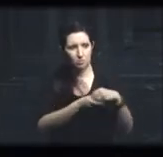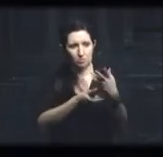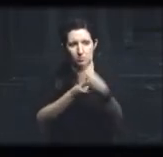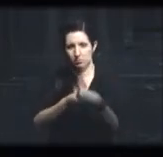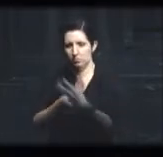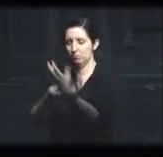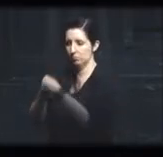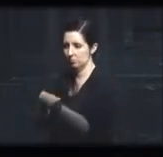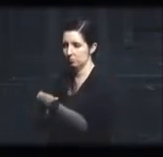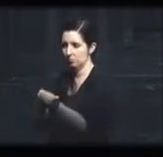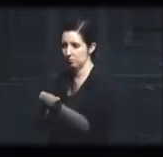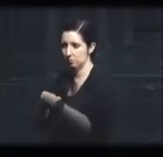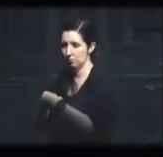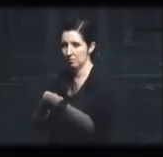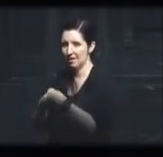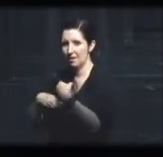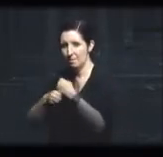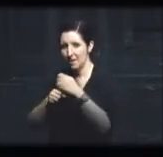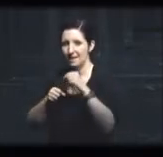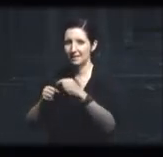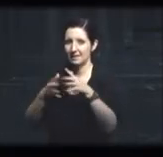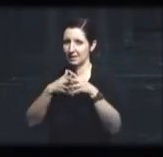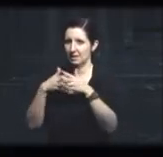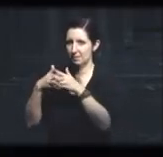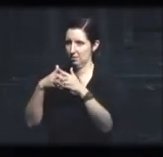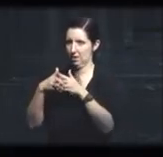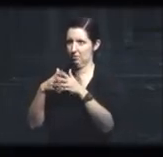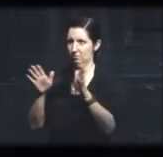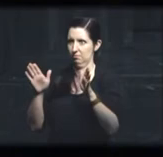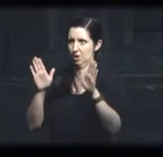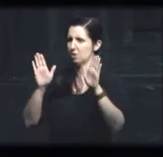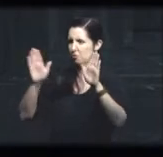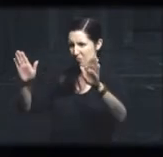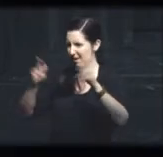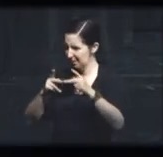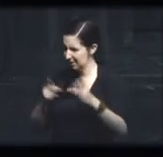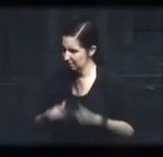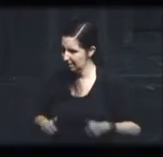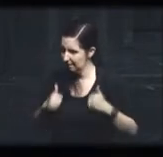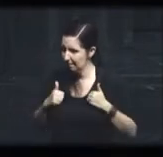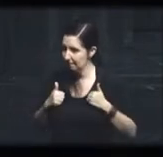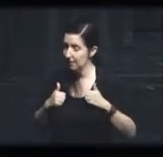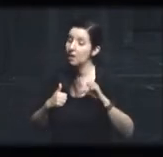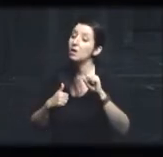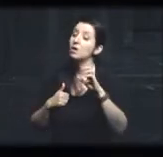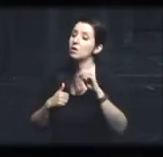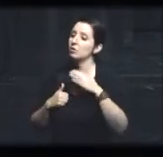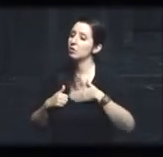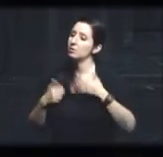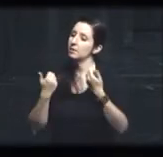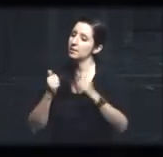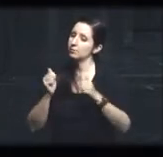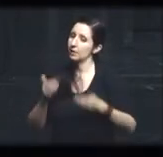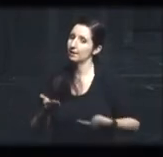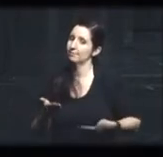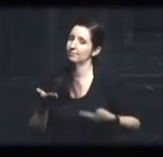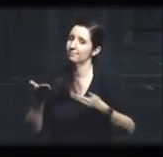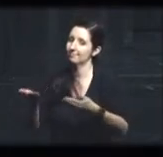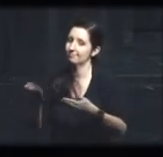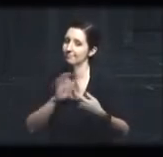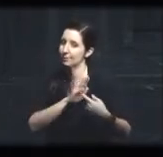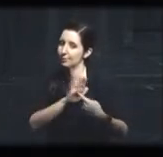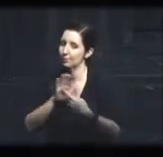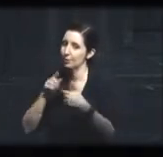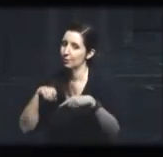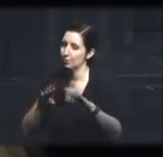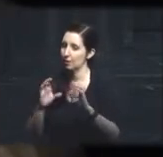to this great nation. So please bring that to your students in your classrooms to the best of your ability this fall. And if you need help